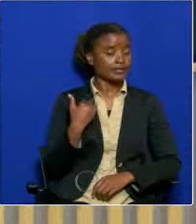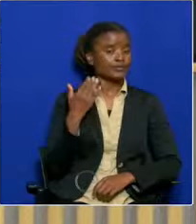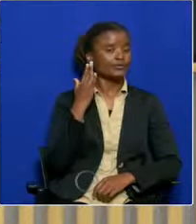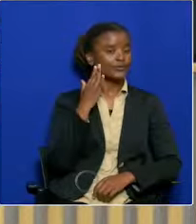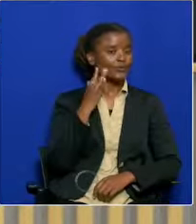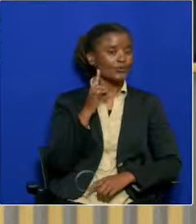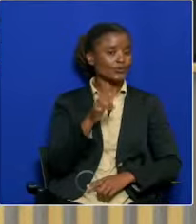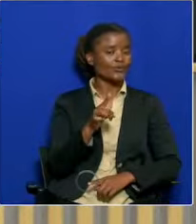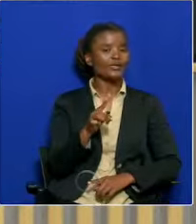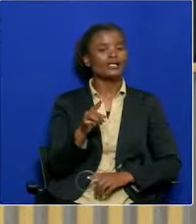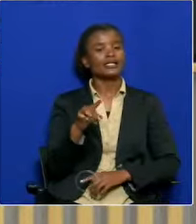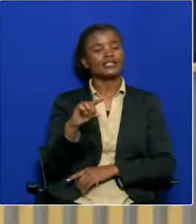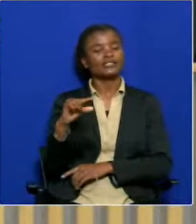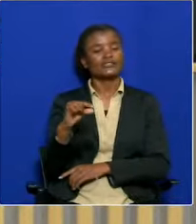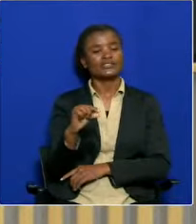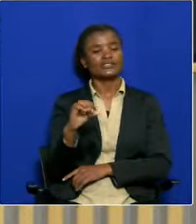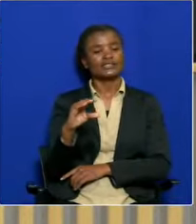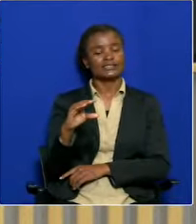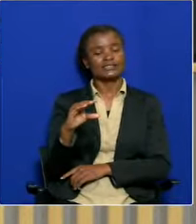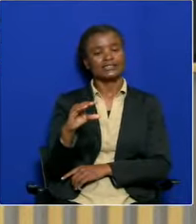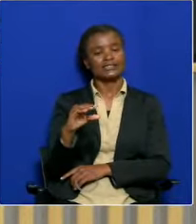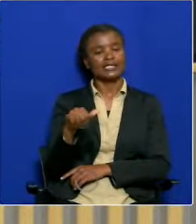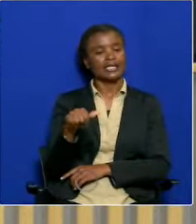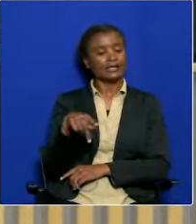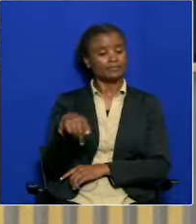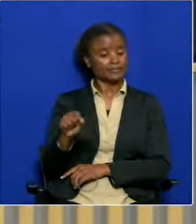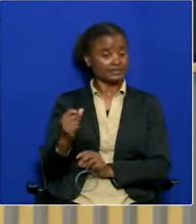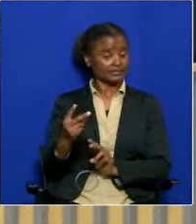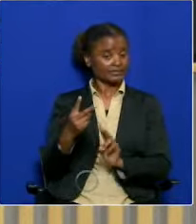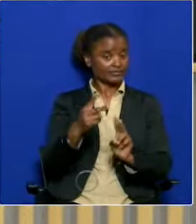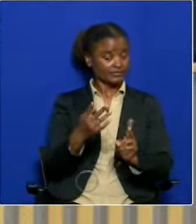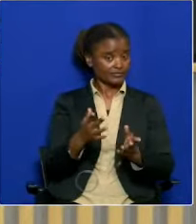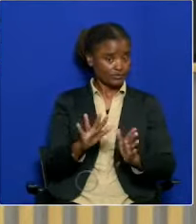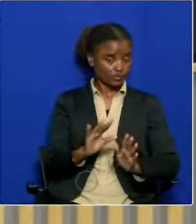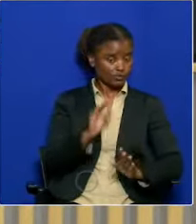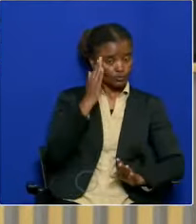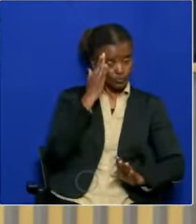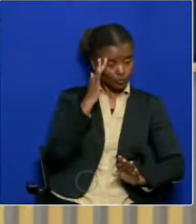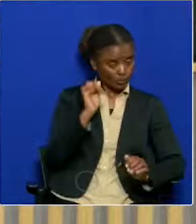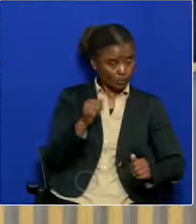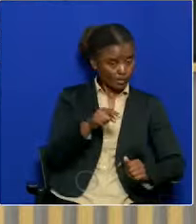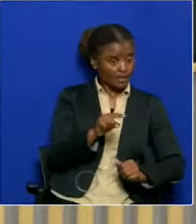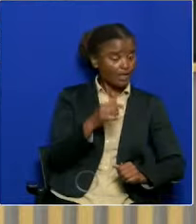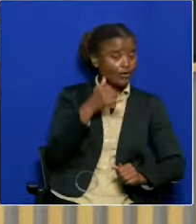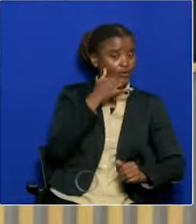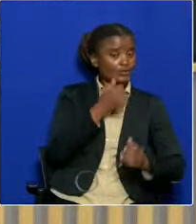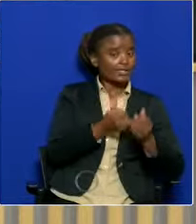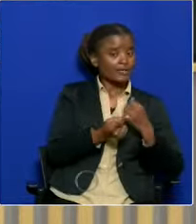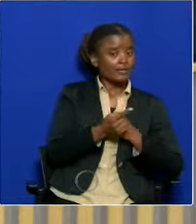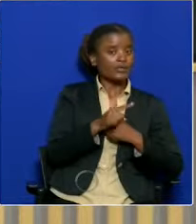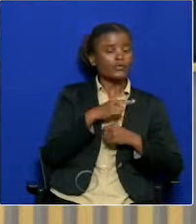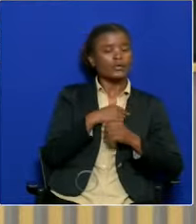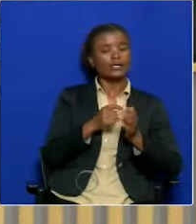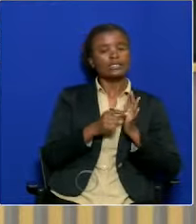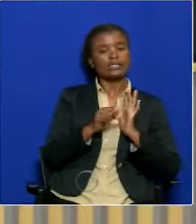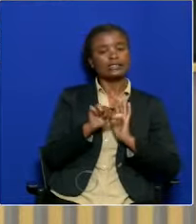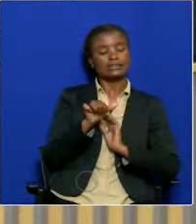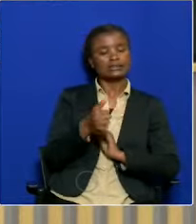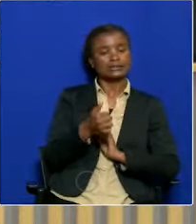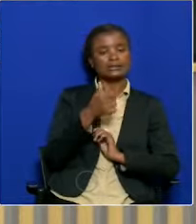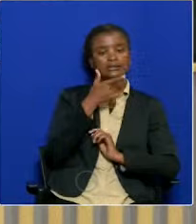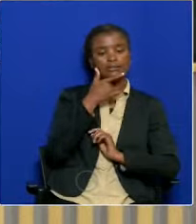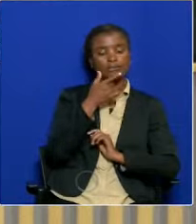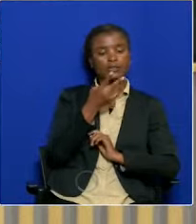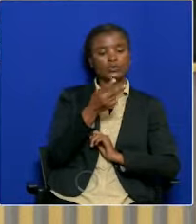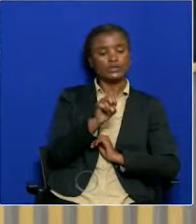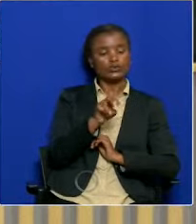place. When these calls were happening, you knew that on the 6th of December 2024, there was an operation at